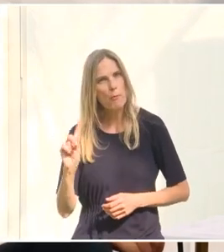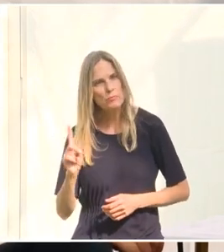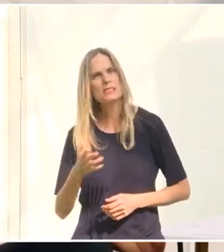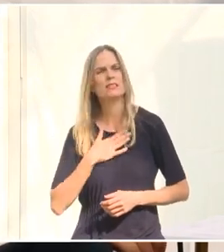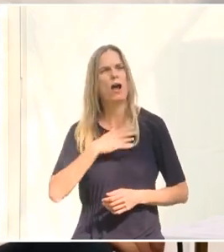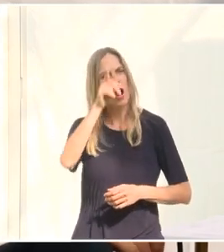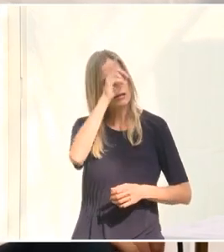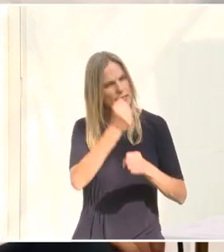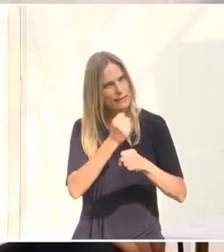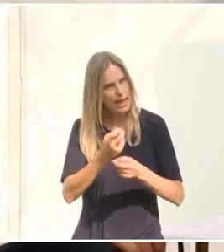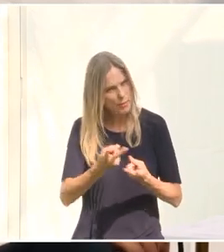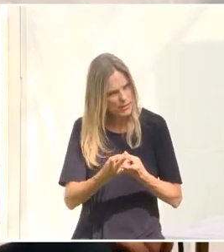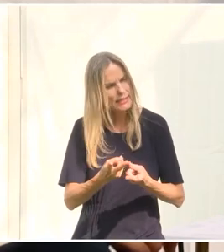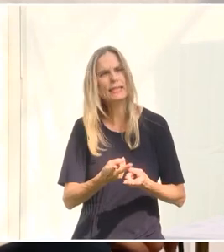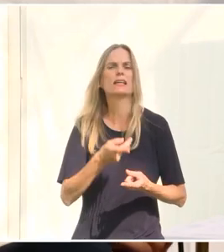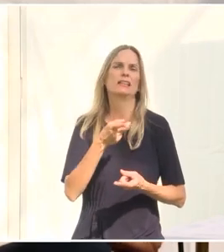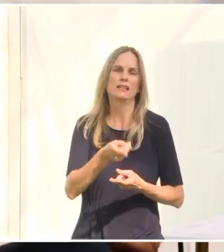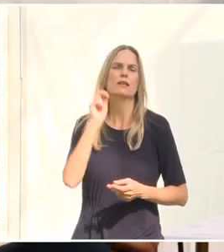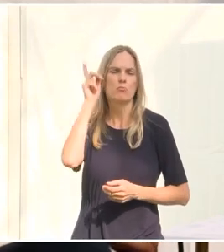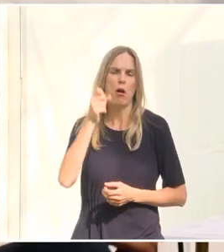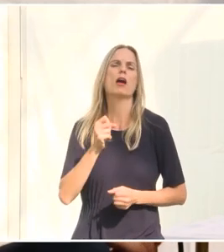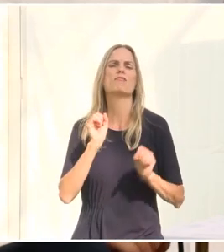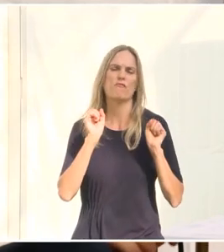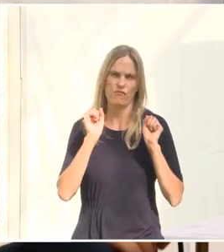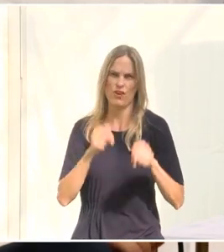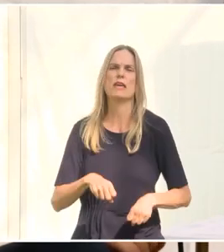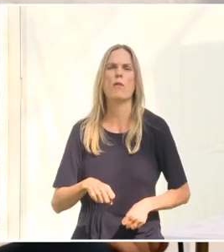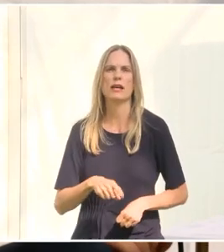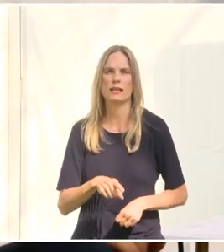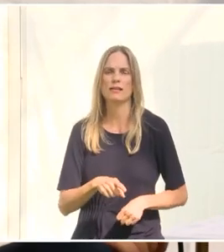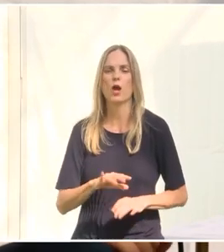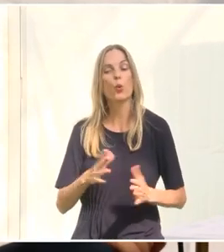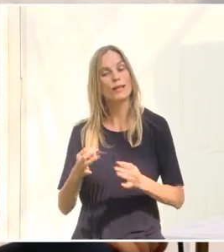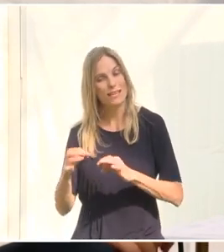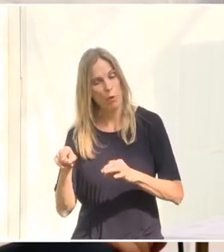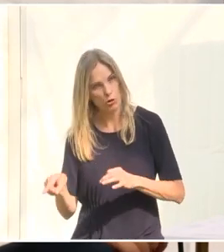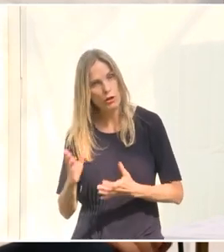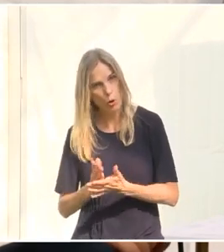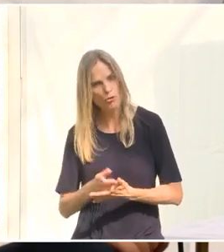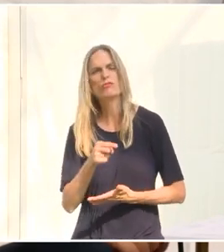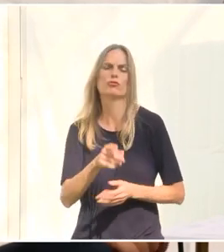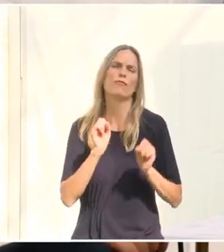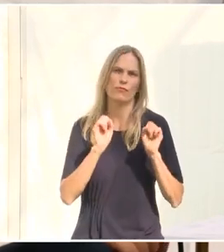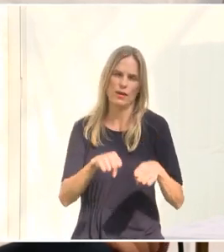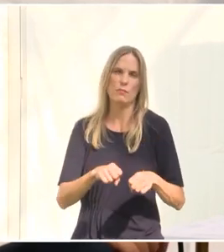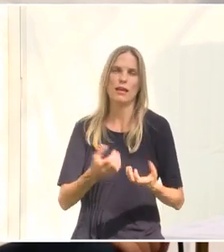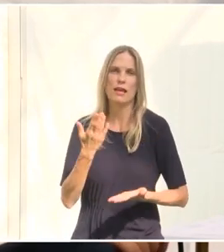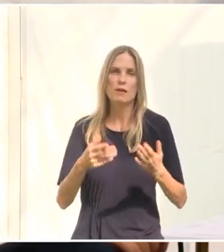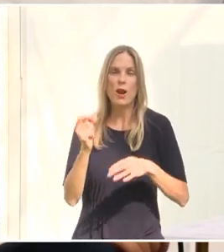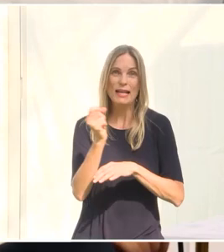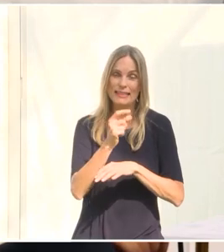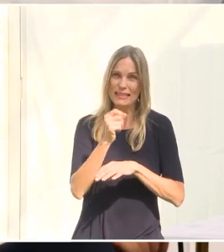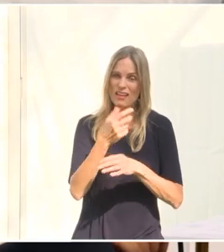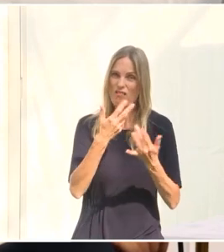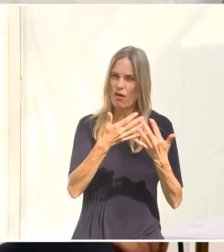like that, technically, I think it is possible as long as we are in democracy. And maybe digital tools are so